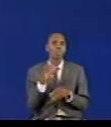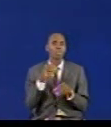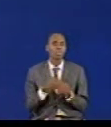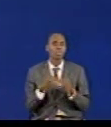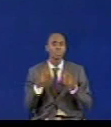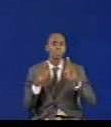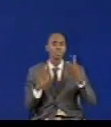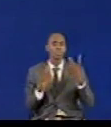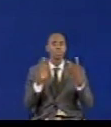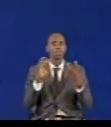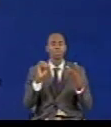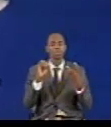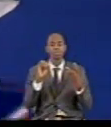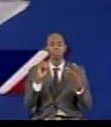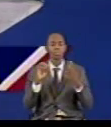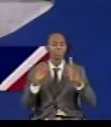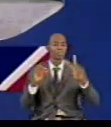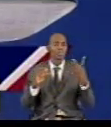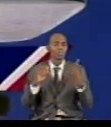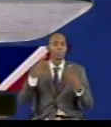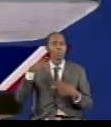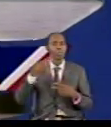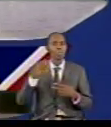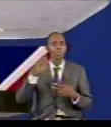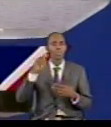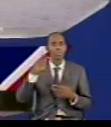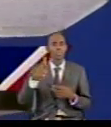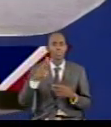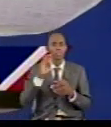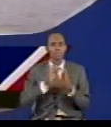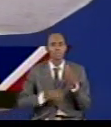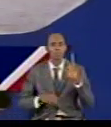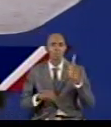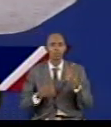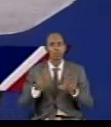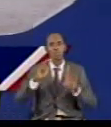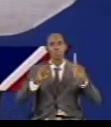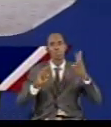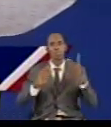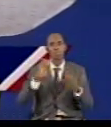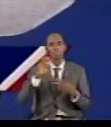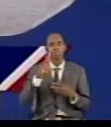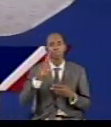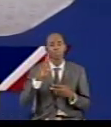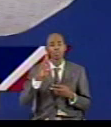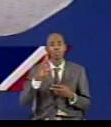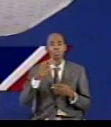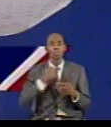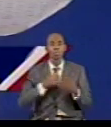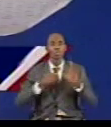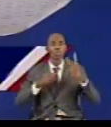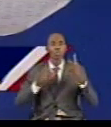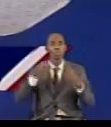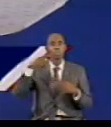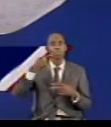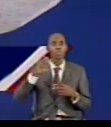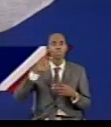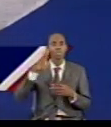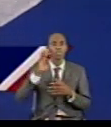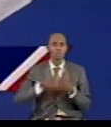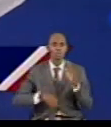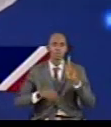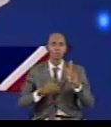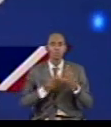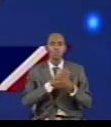2 Peter chapter 2, reading from verse 1. But there are false